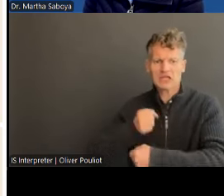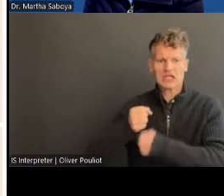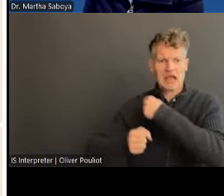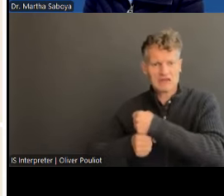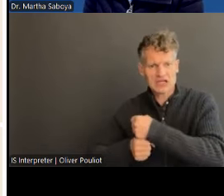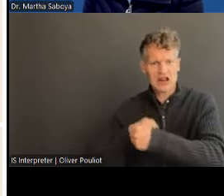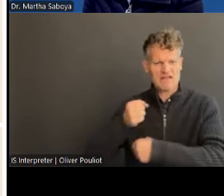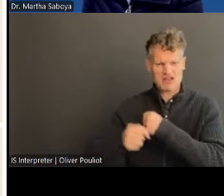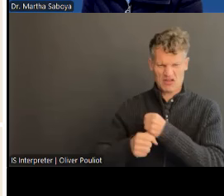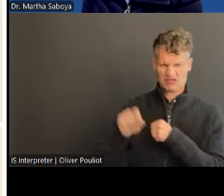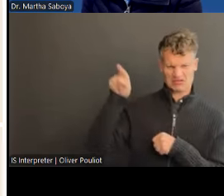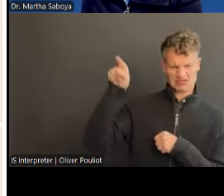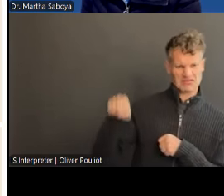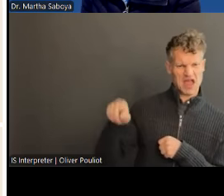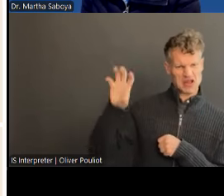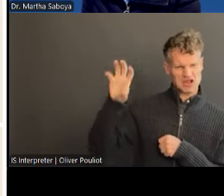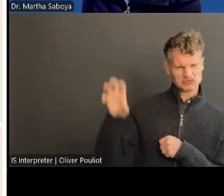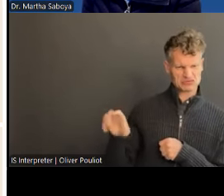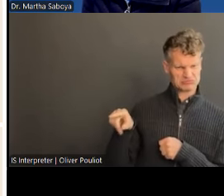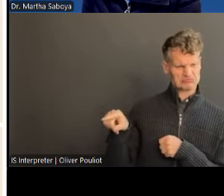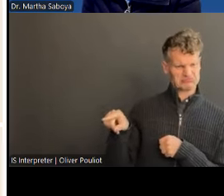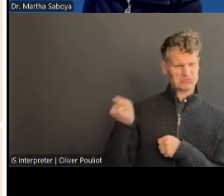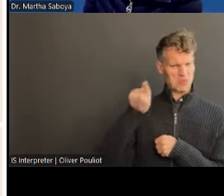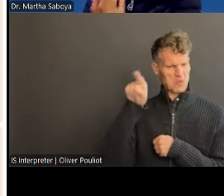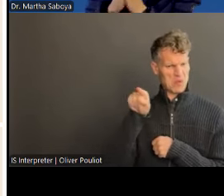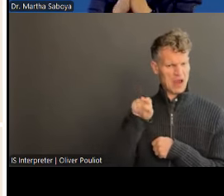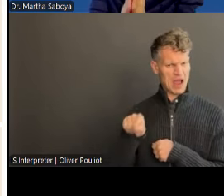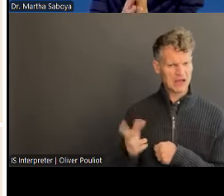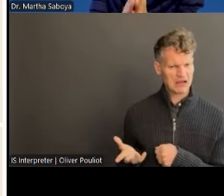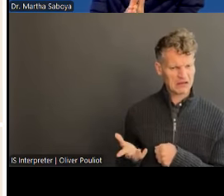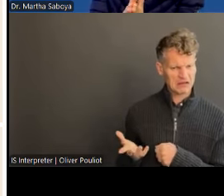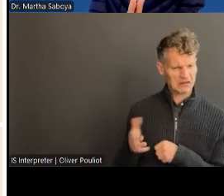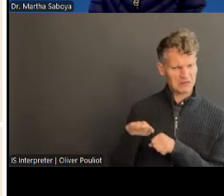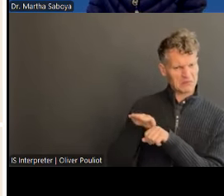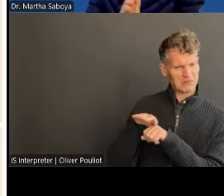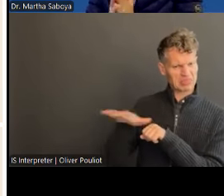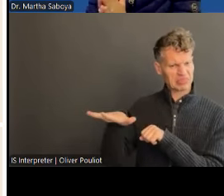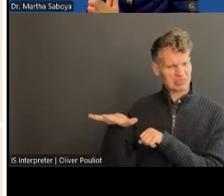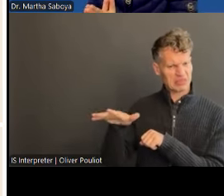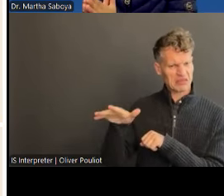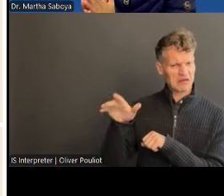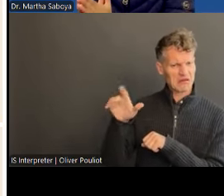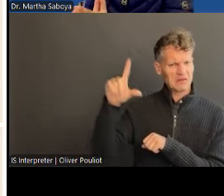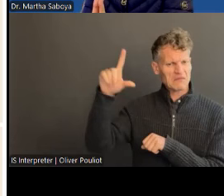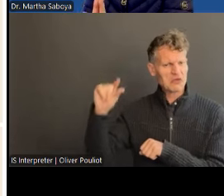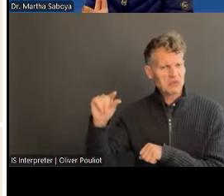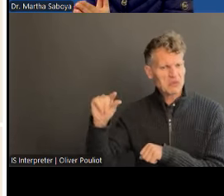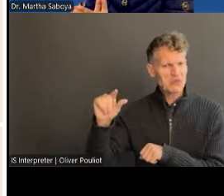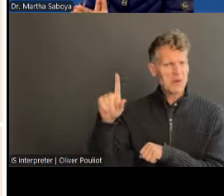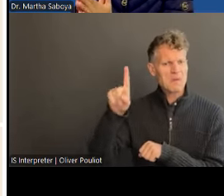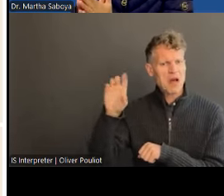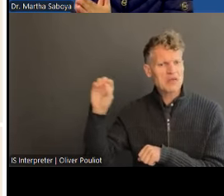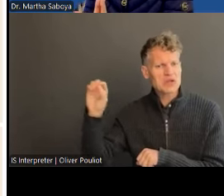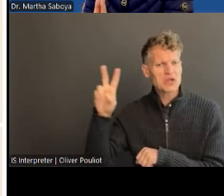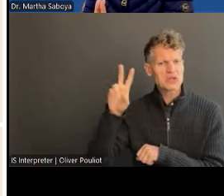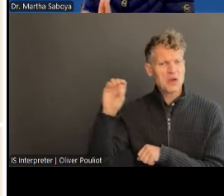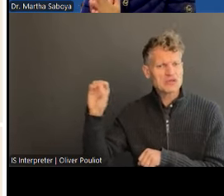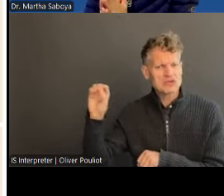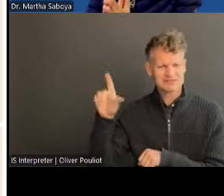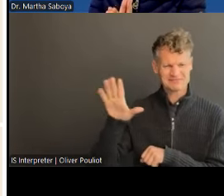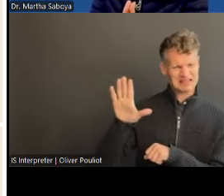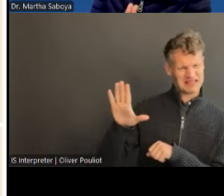those countries? Where are those populations that are affected by this disease, and what are the conditions in which they are